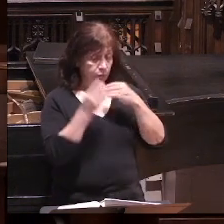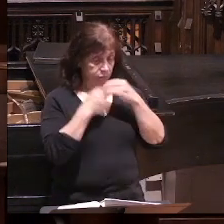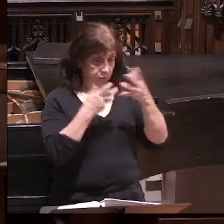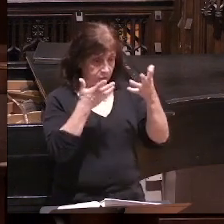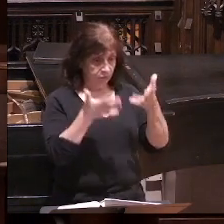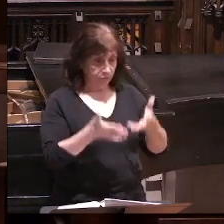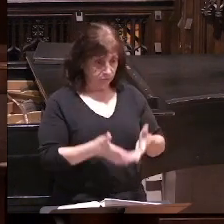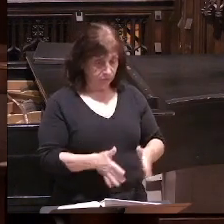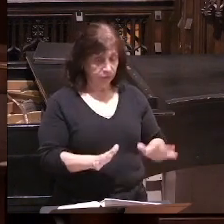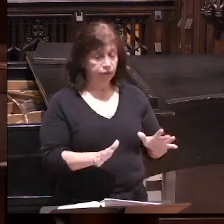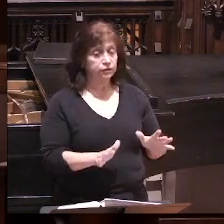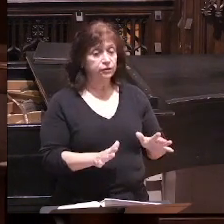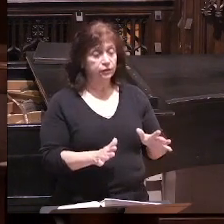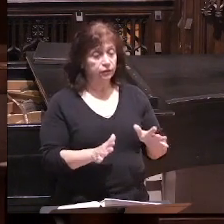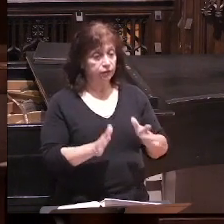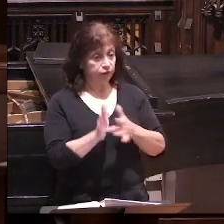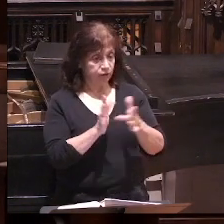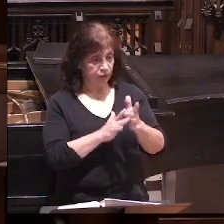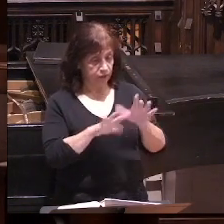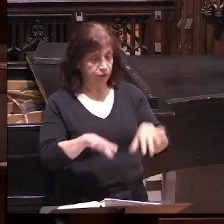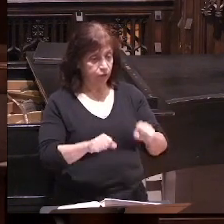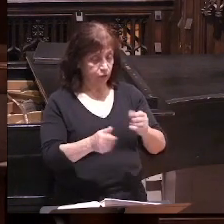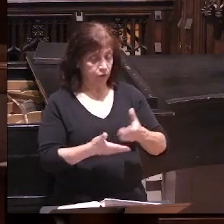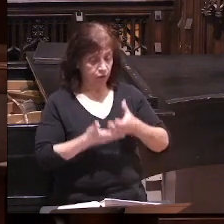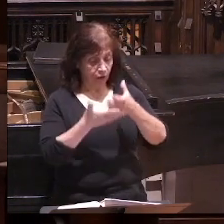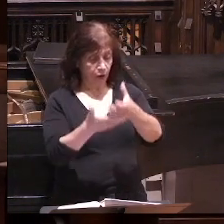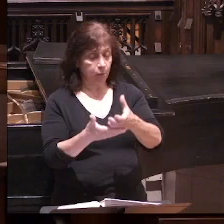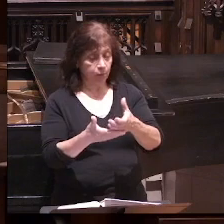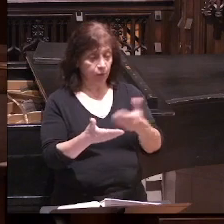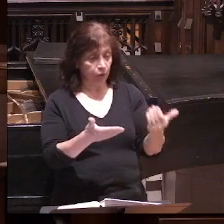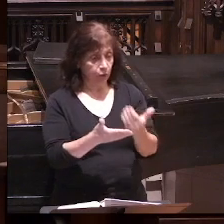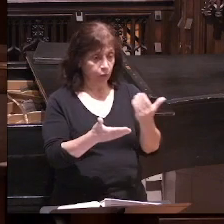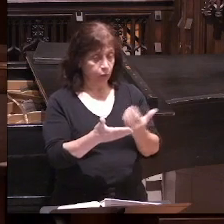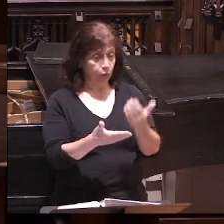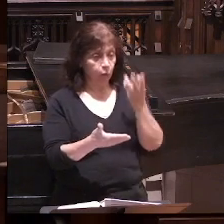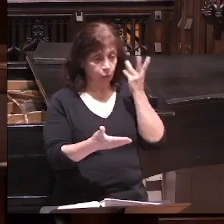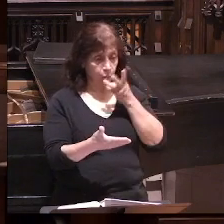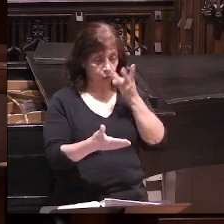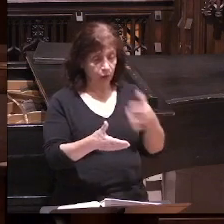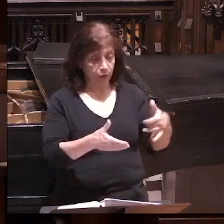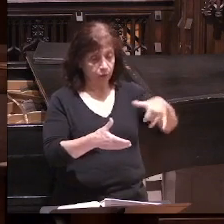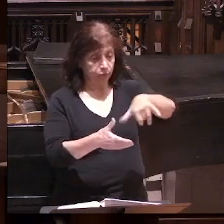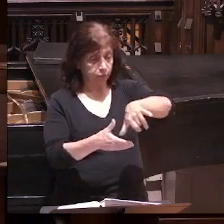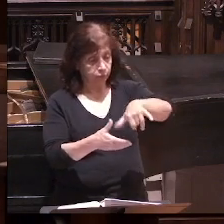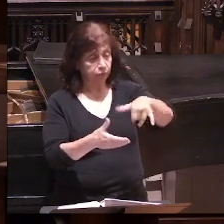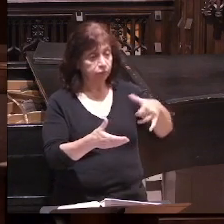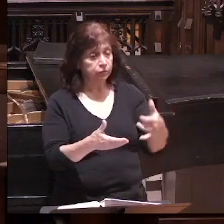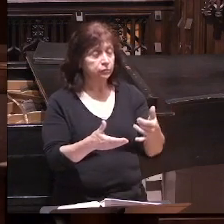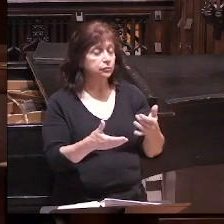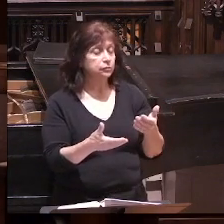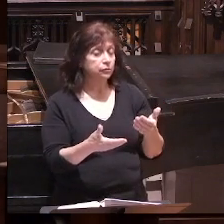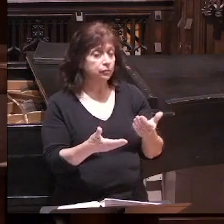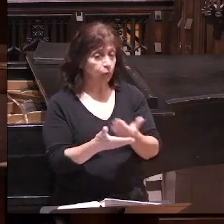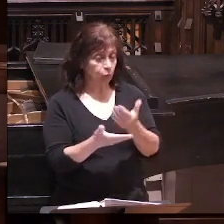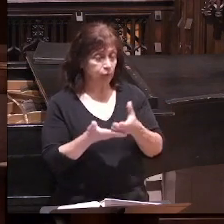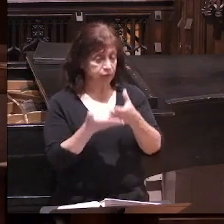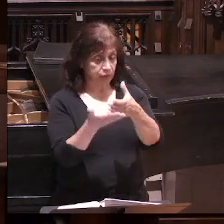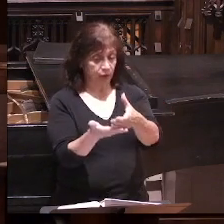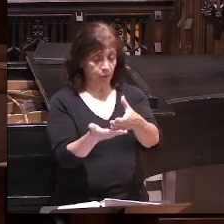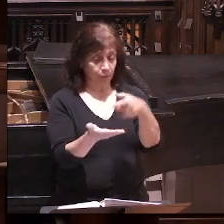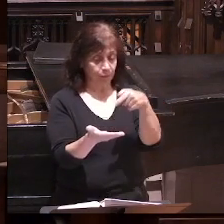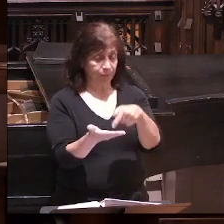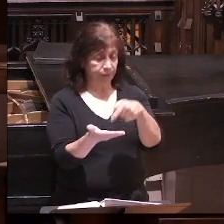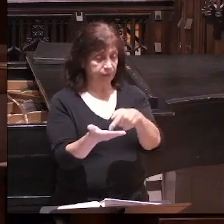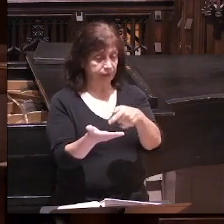meal, Jesus took the cup and pouring out a new glass of wine, he said, "This